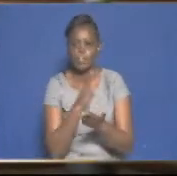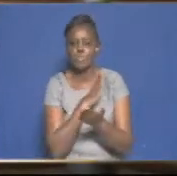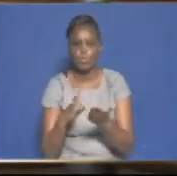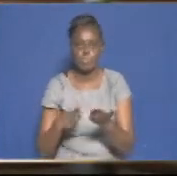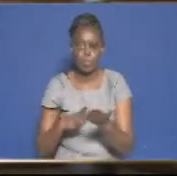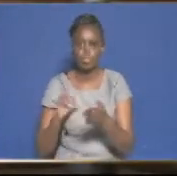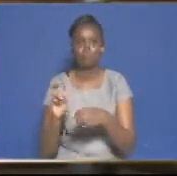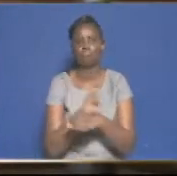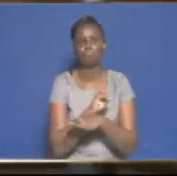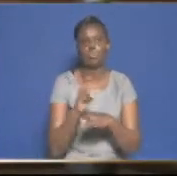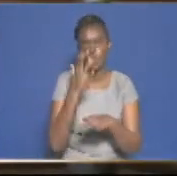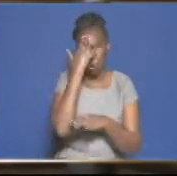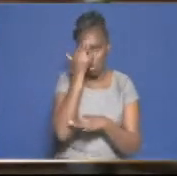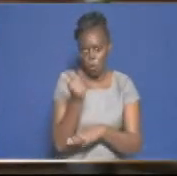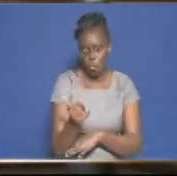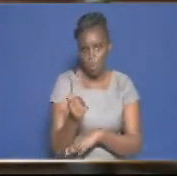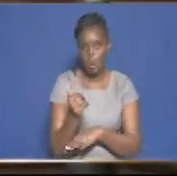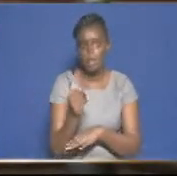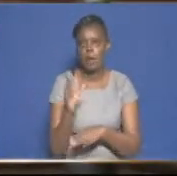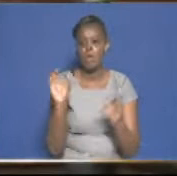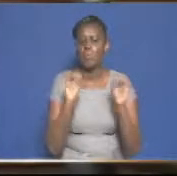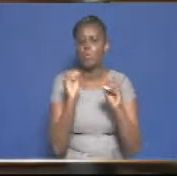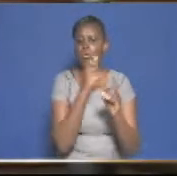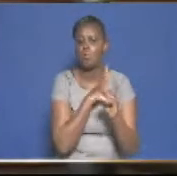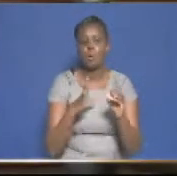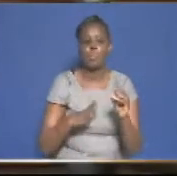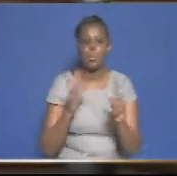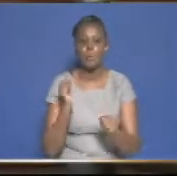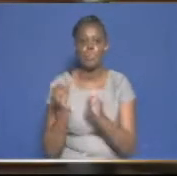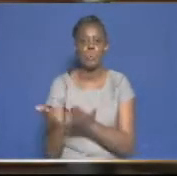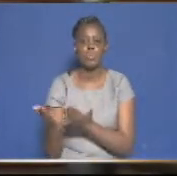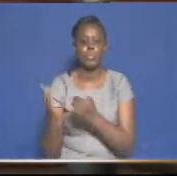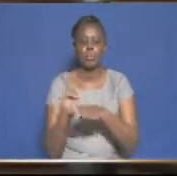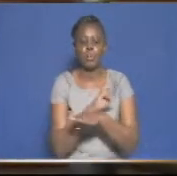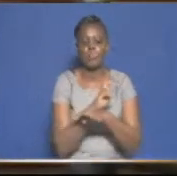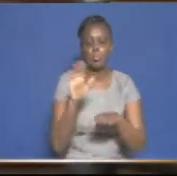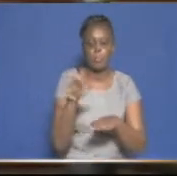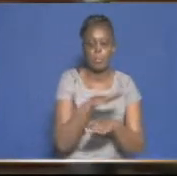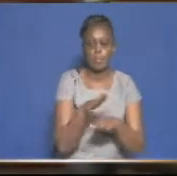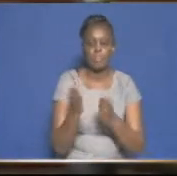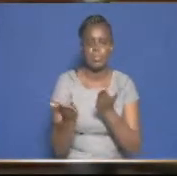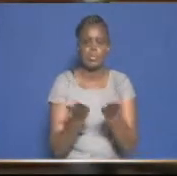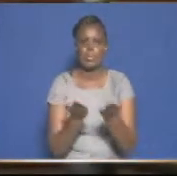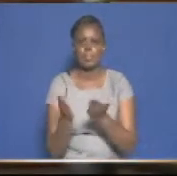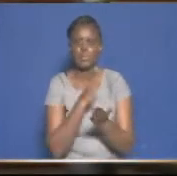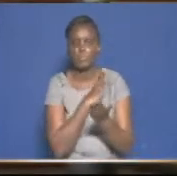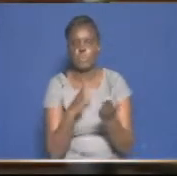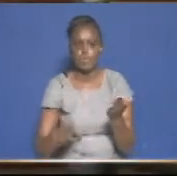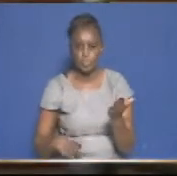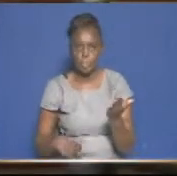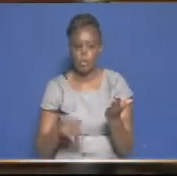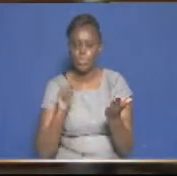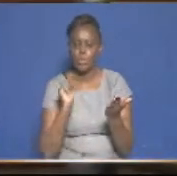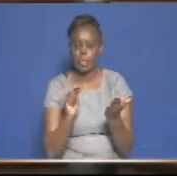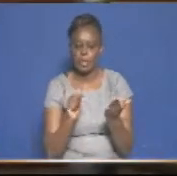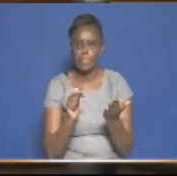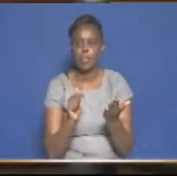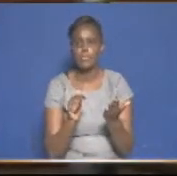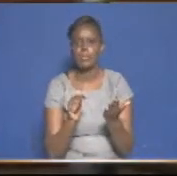actually, because there is no committee that oversights Parliamentary Service Commission. It is supposed to be